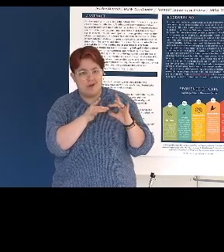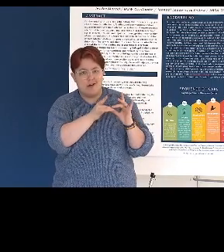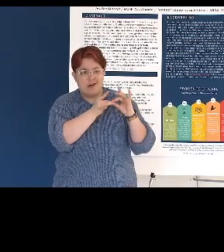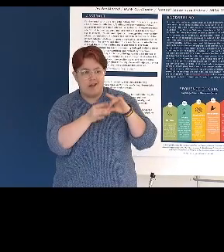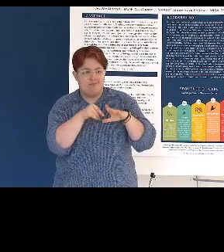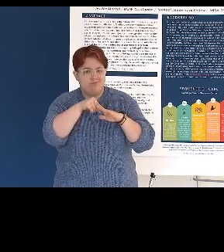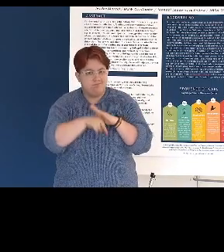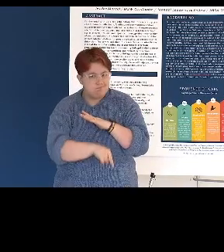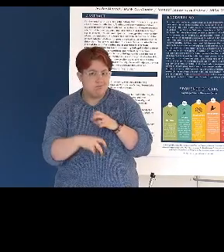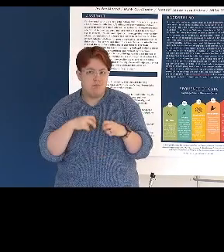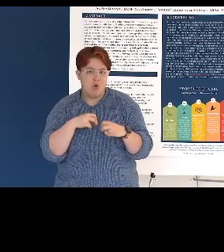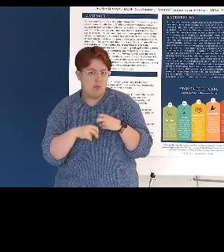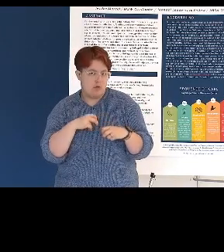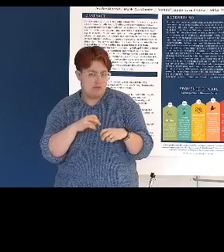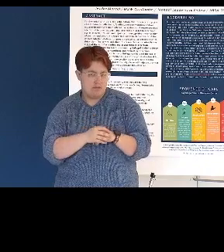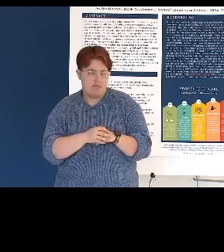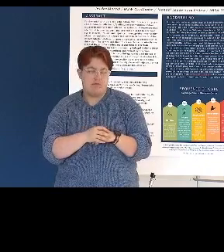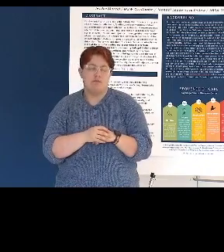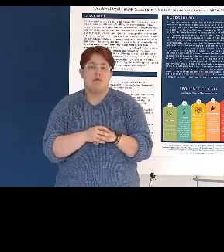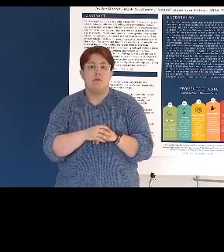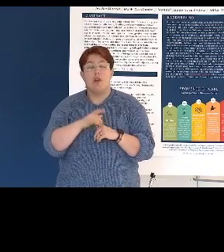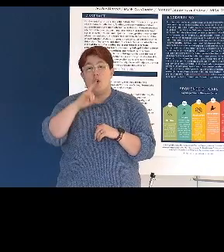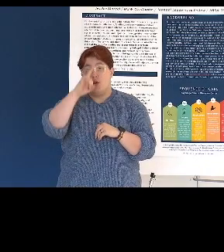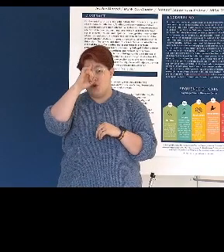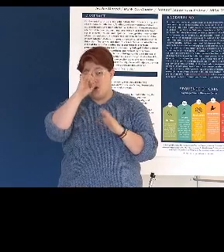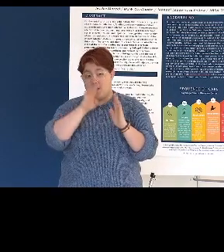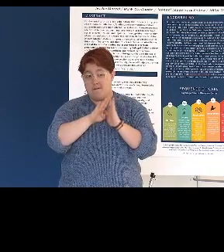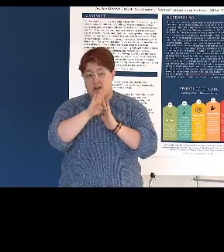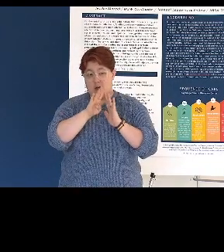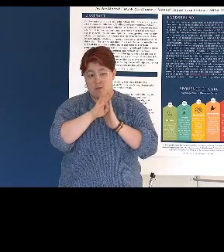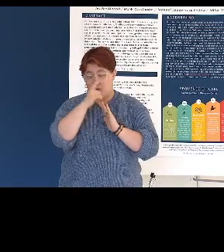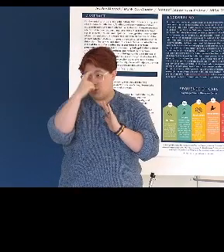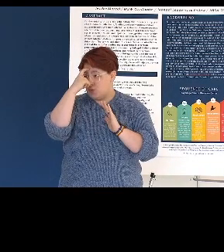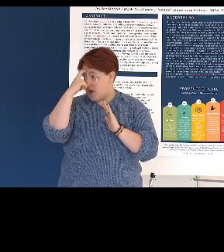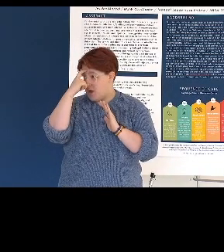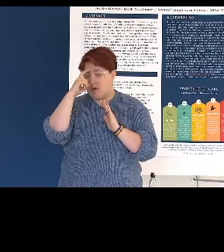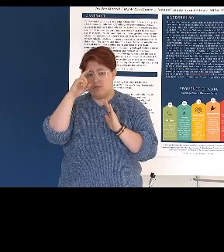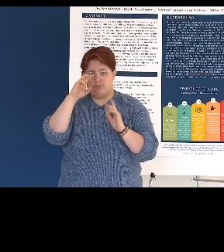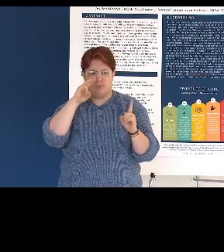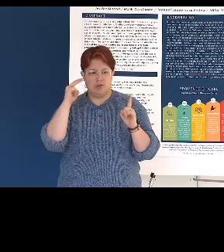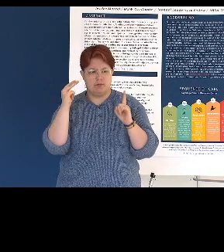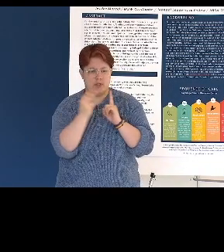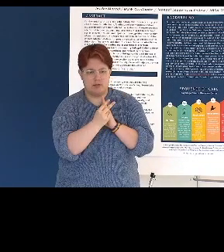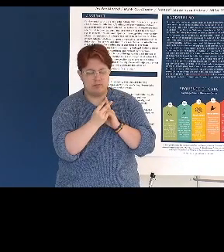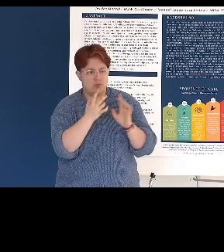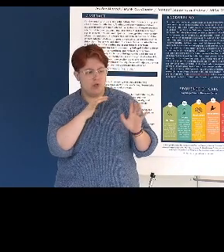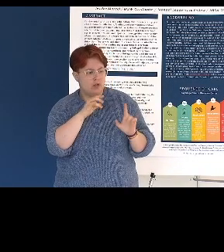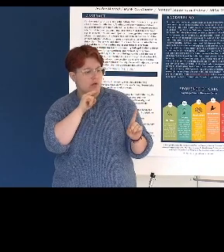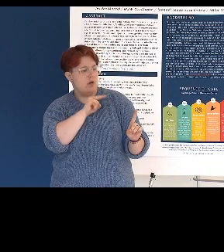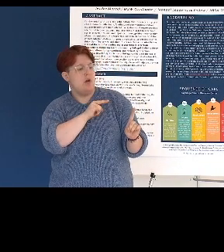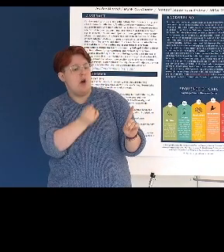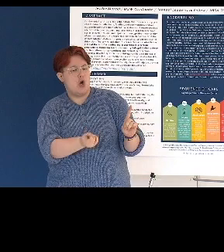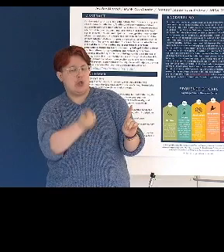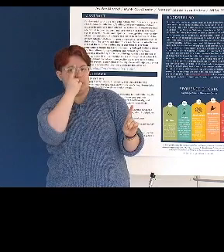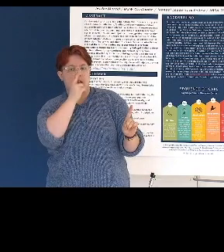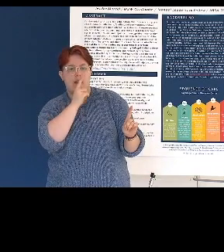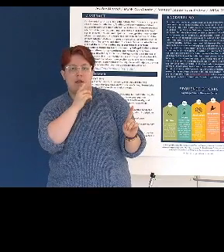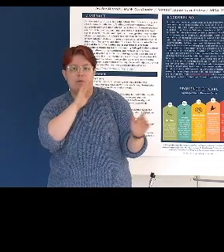issue. A neurodevelopmentally informed trauma lens helps us contextualize behaviors like